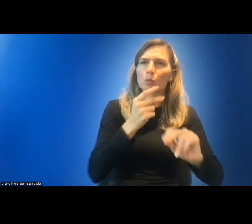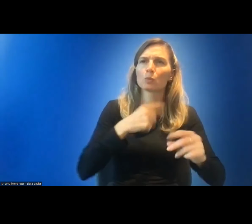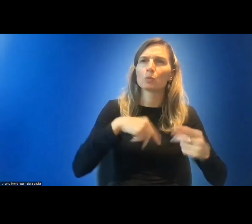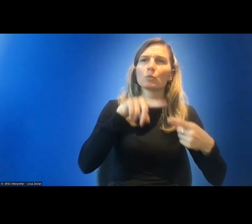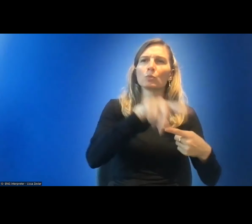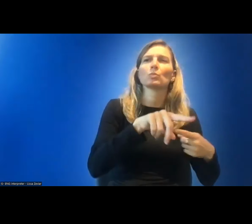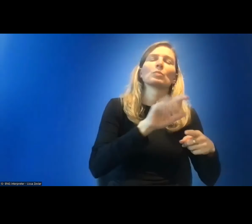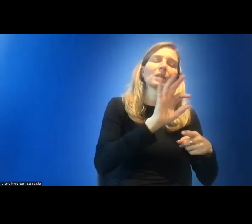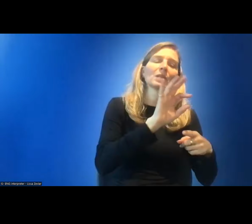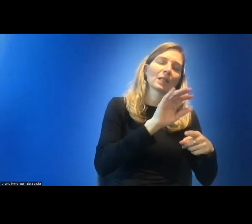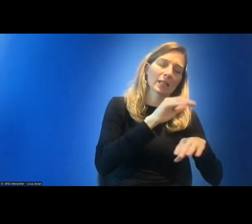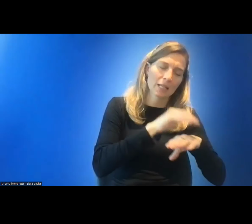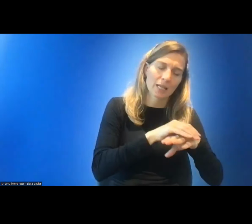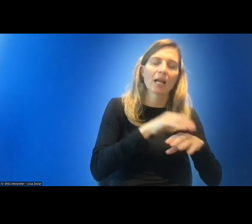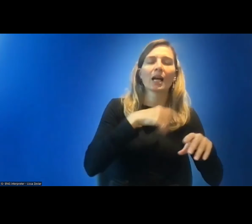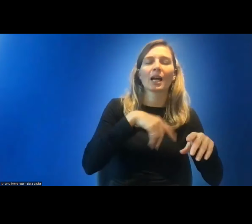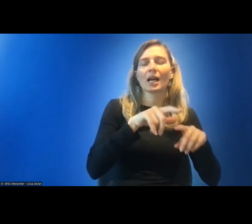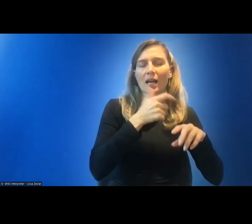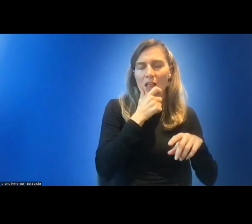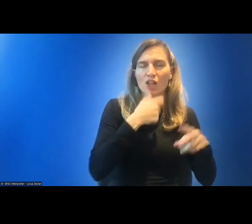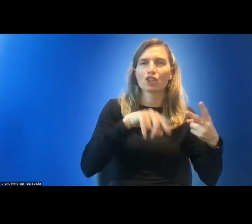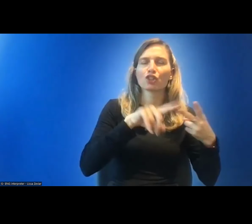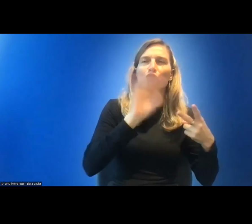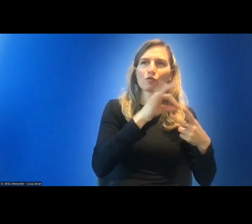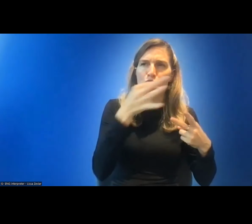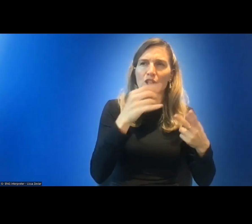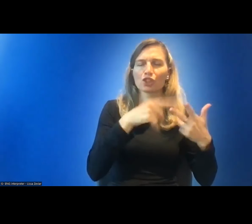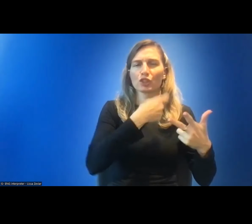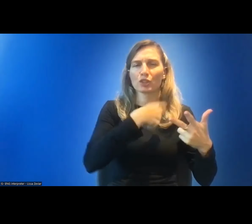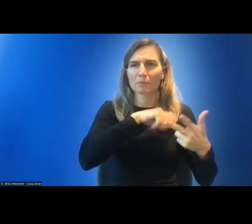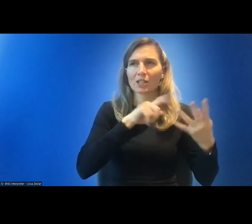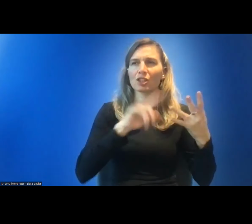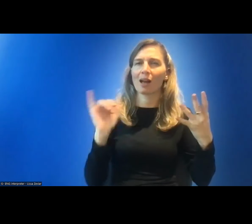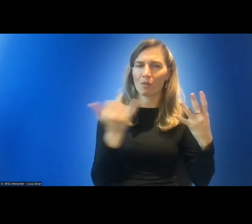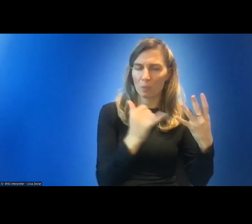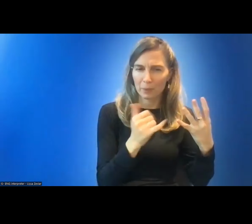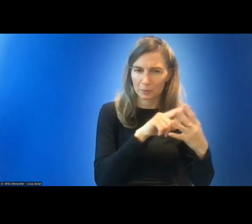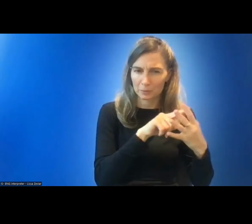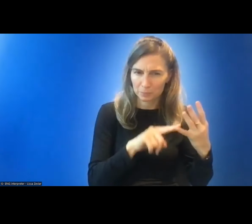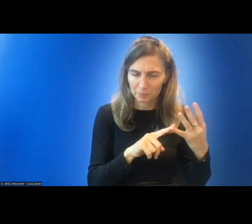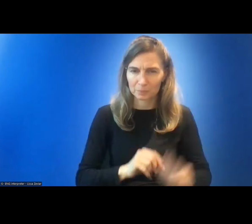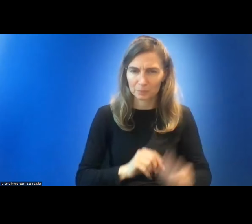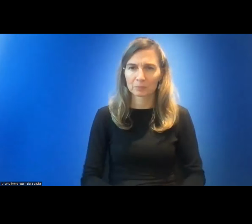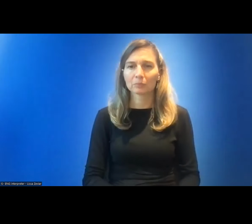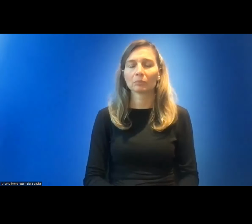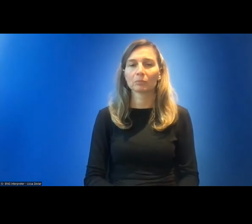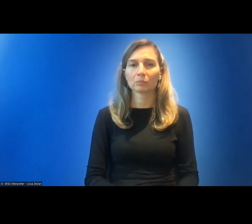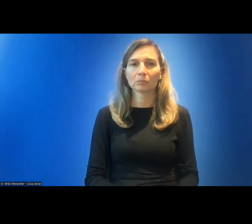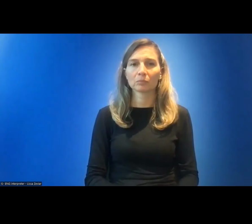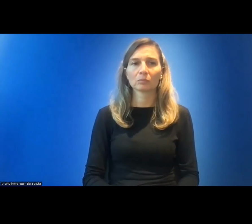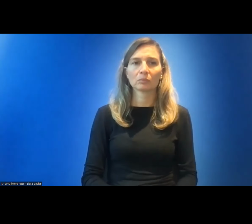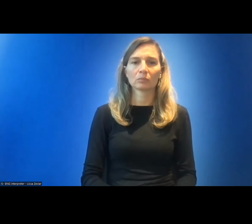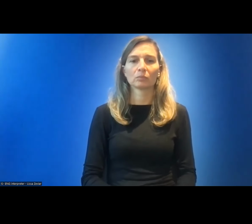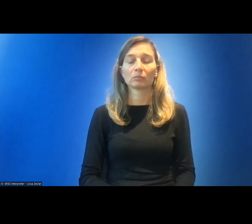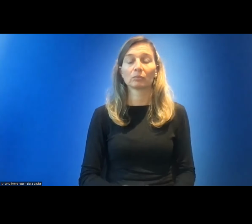button on the bottom of your screen in the meeting controls toolbar will enable the closed